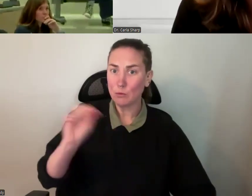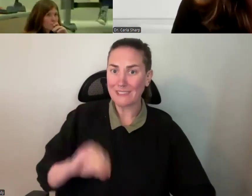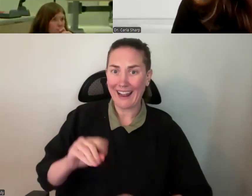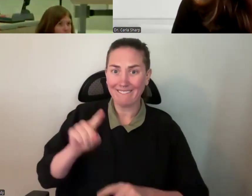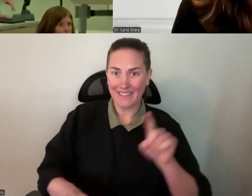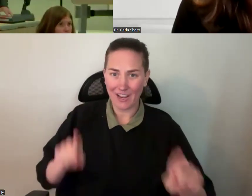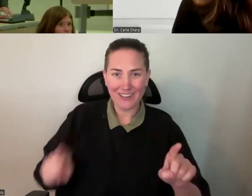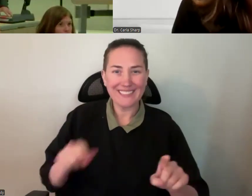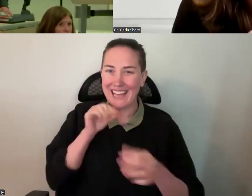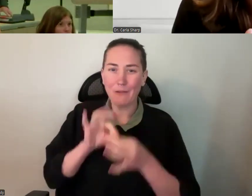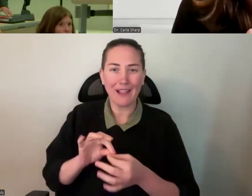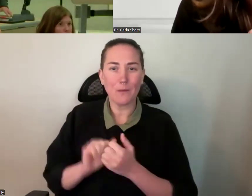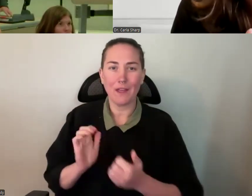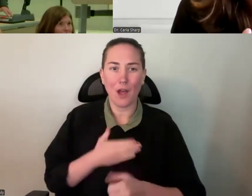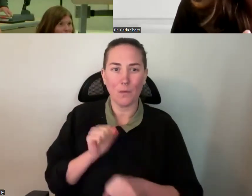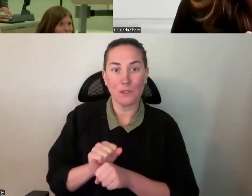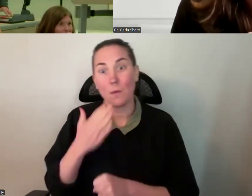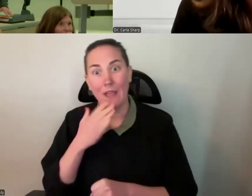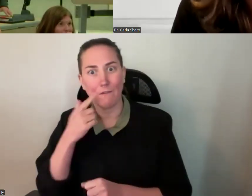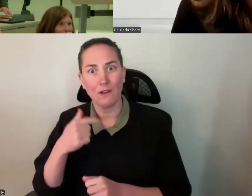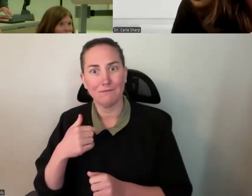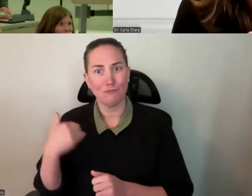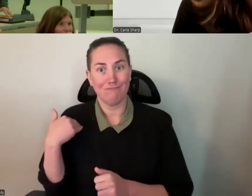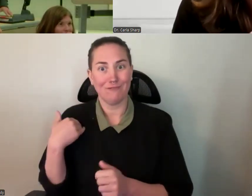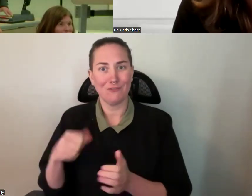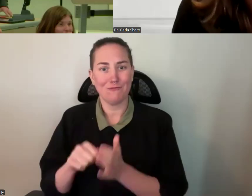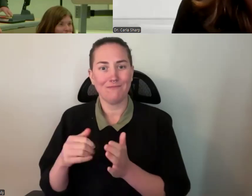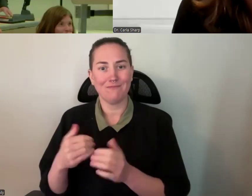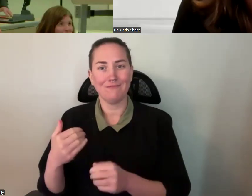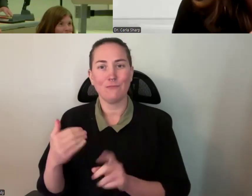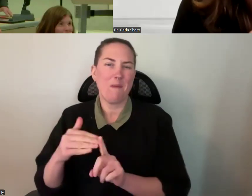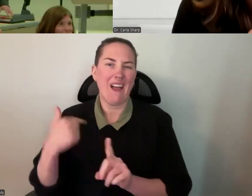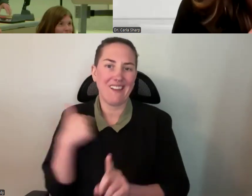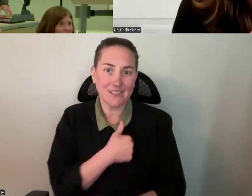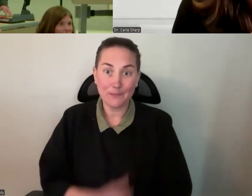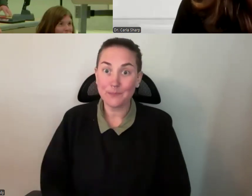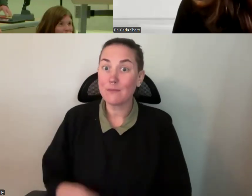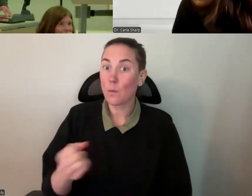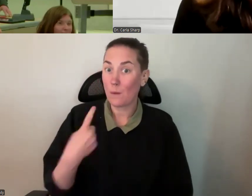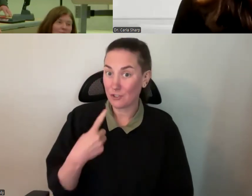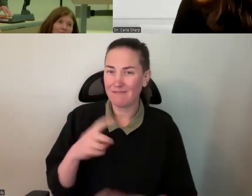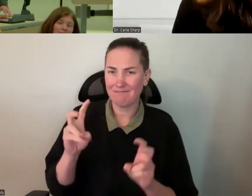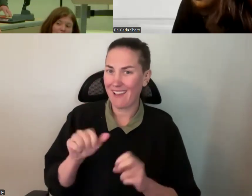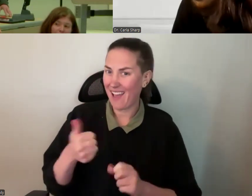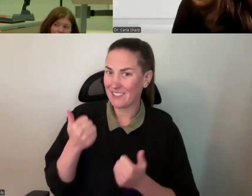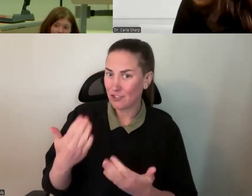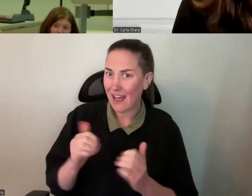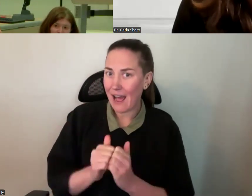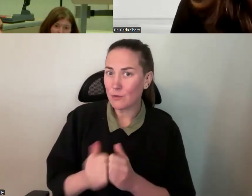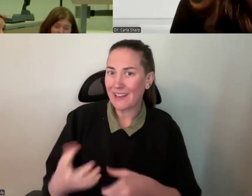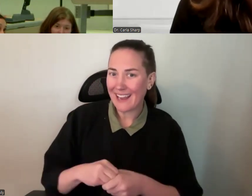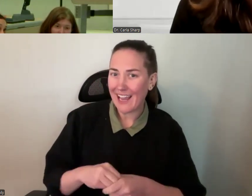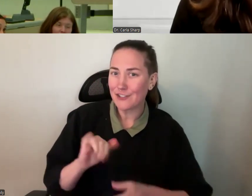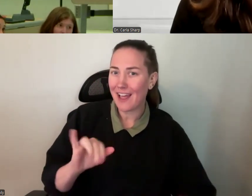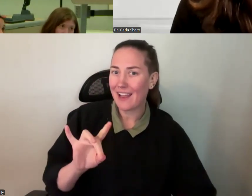to do with us. So thank you for that reminder. But the question is, any suggestions for how best to engage that